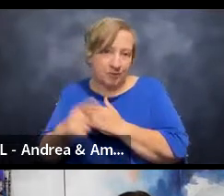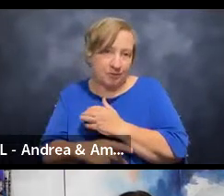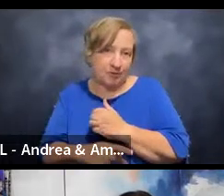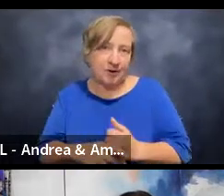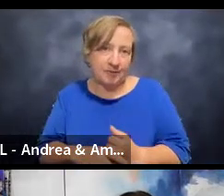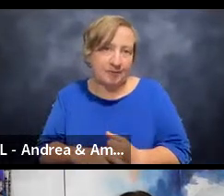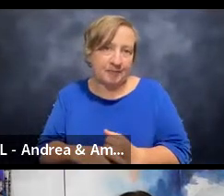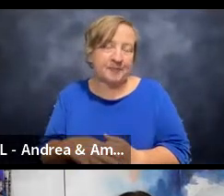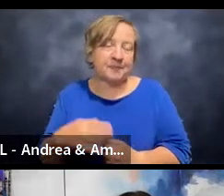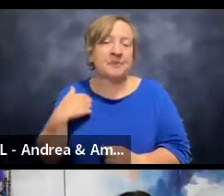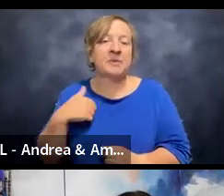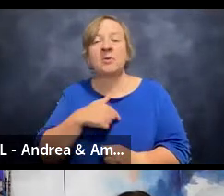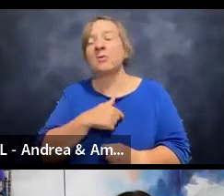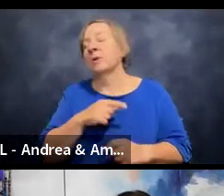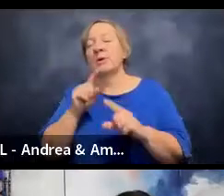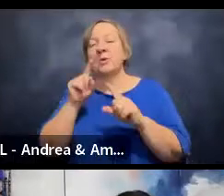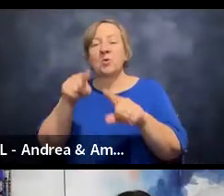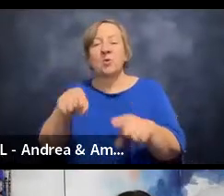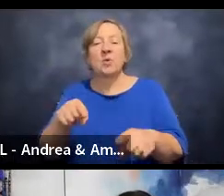at that